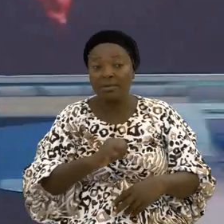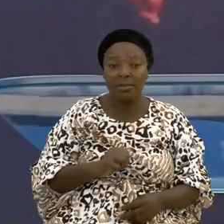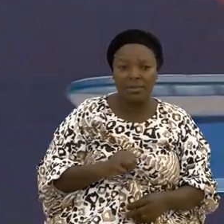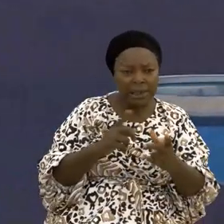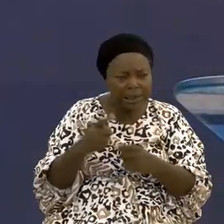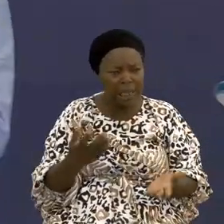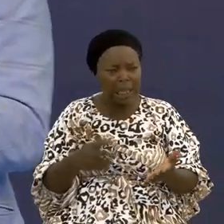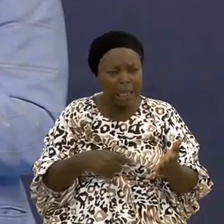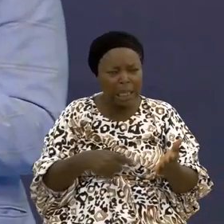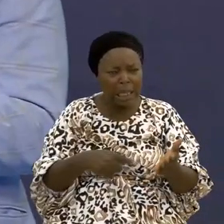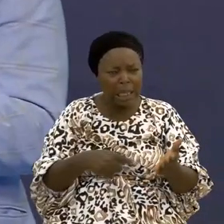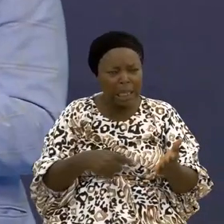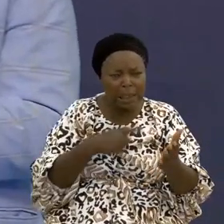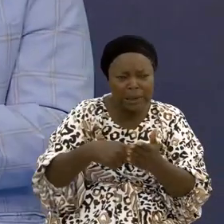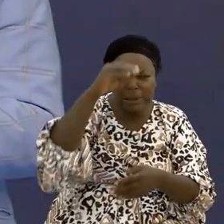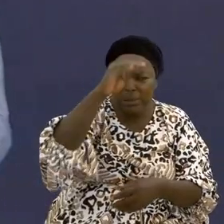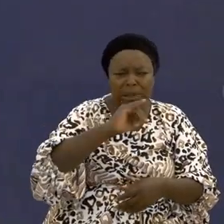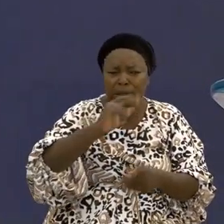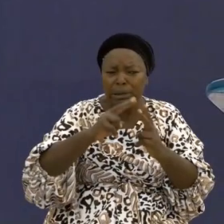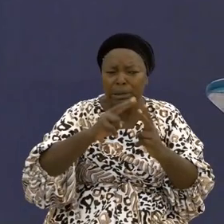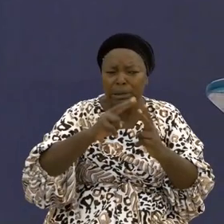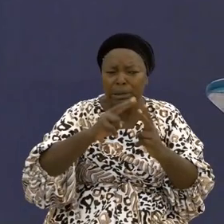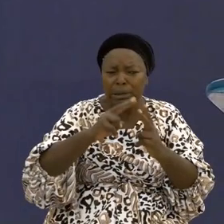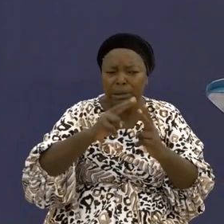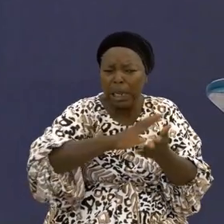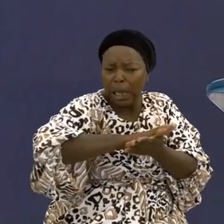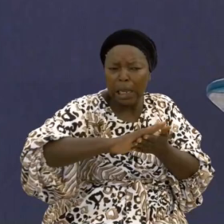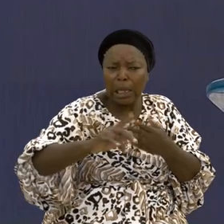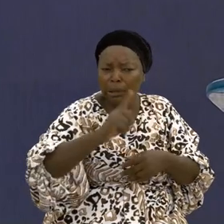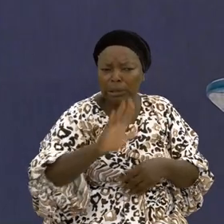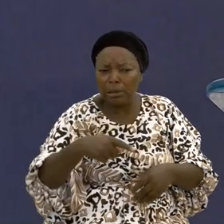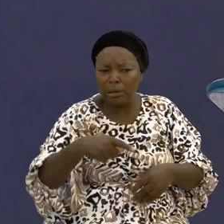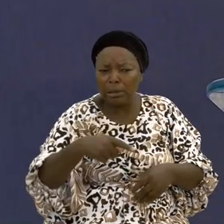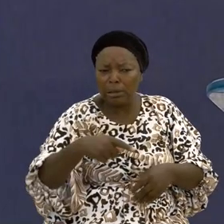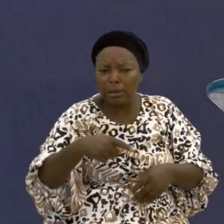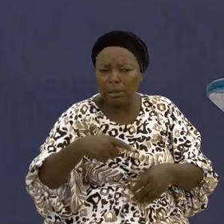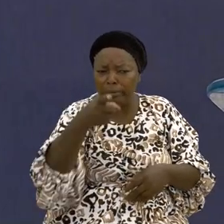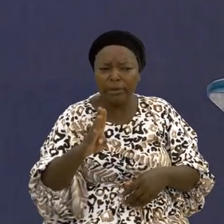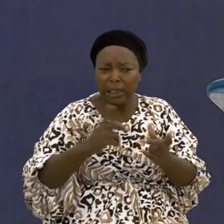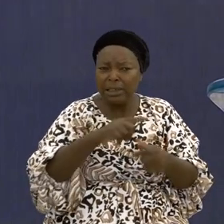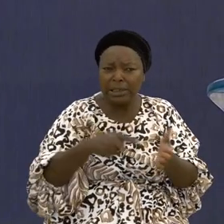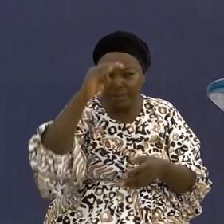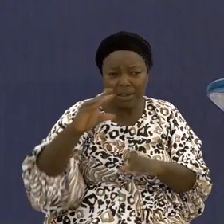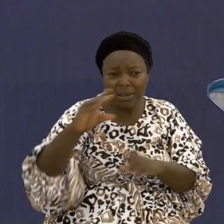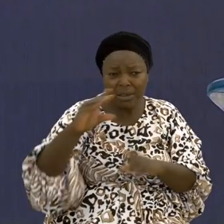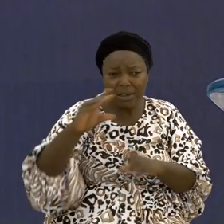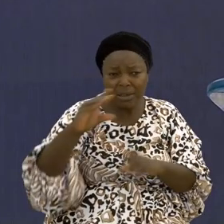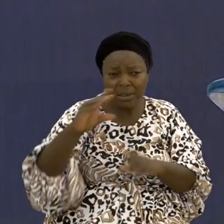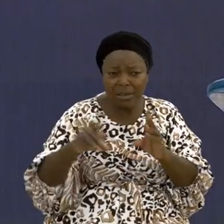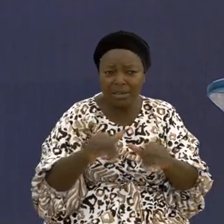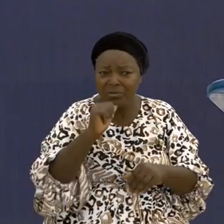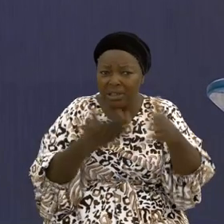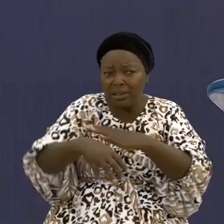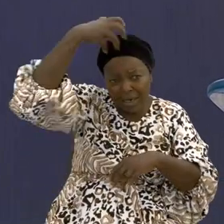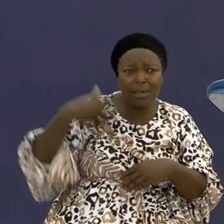so he must have incredible miracles, and he did not die in the lion's den. The